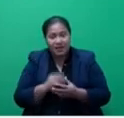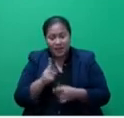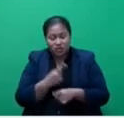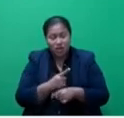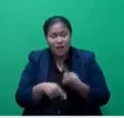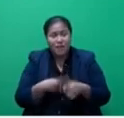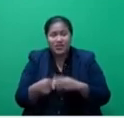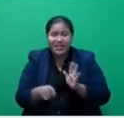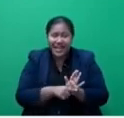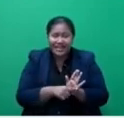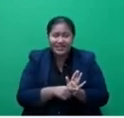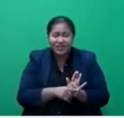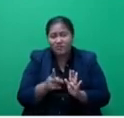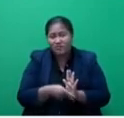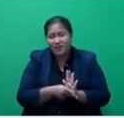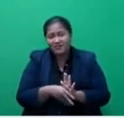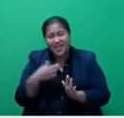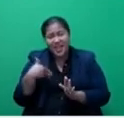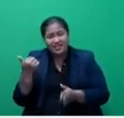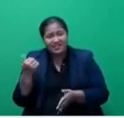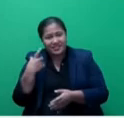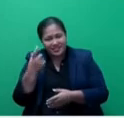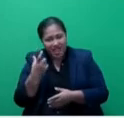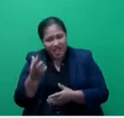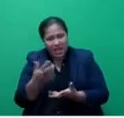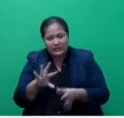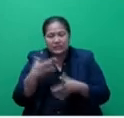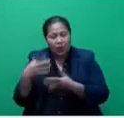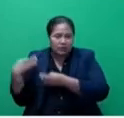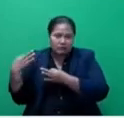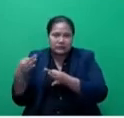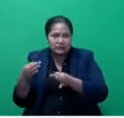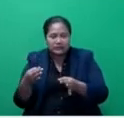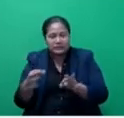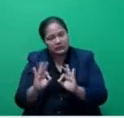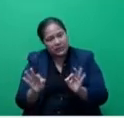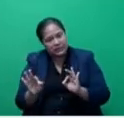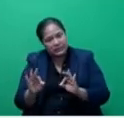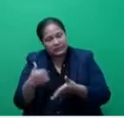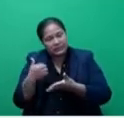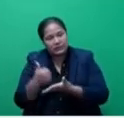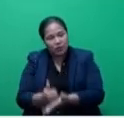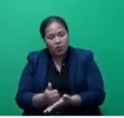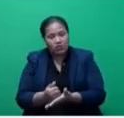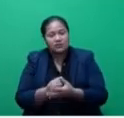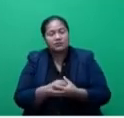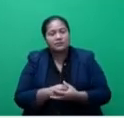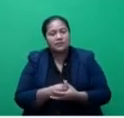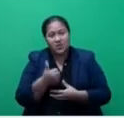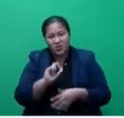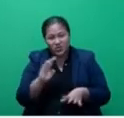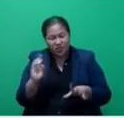of primary health care and public systems are long overdue. The use of digital technology, remuneration options for